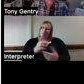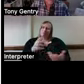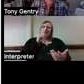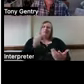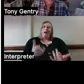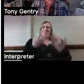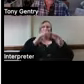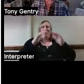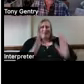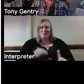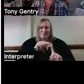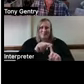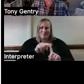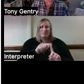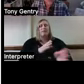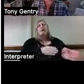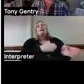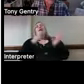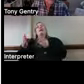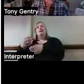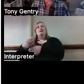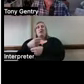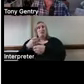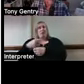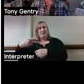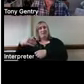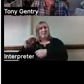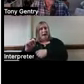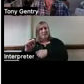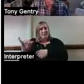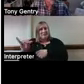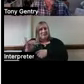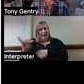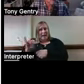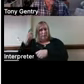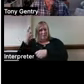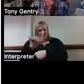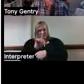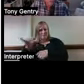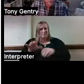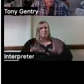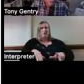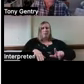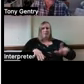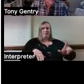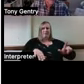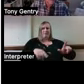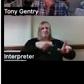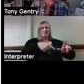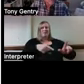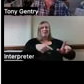coffee makers that turn themselves off for the same reason. At the bottom left, there's a little device called a water bug.